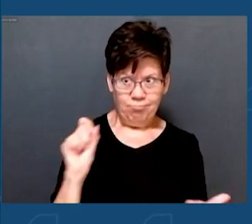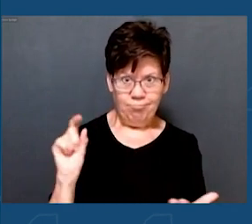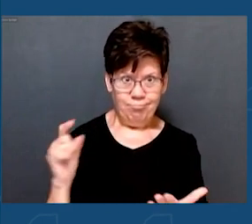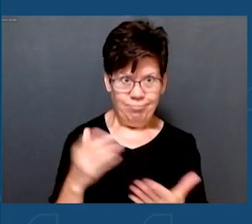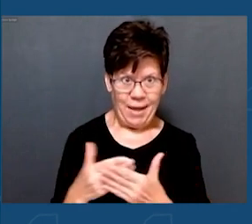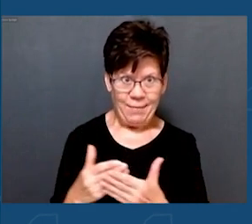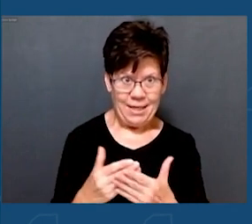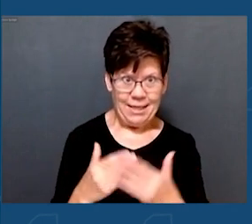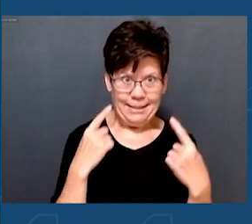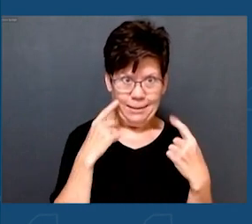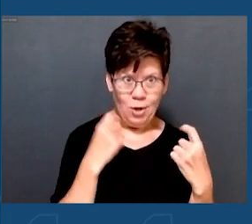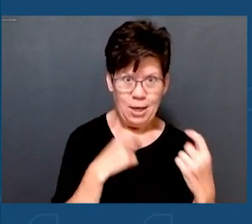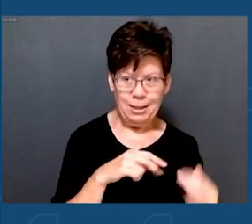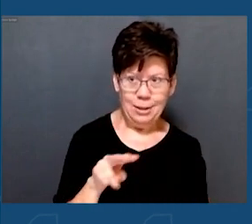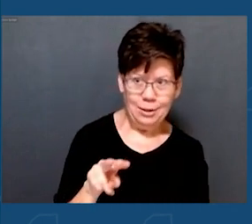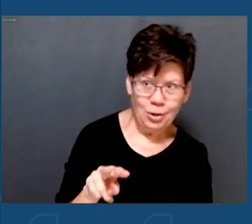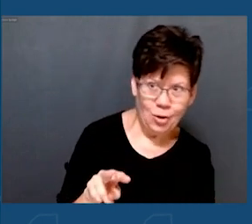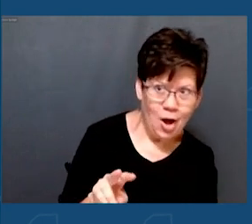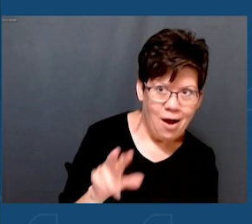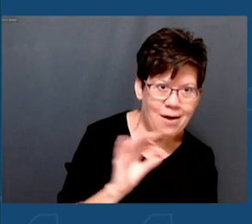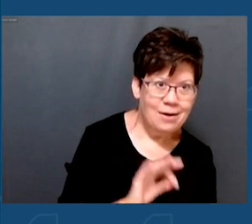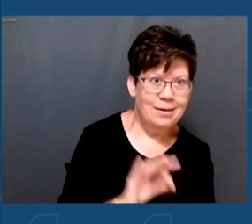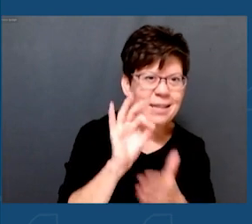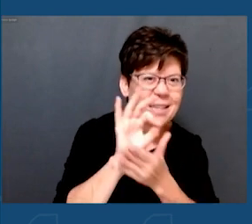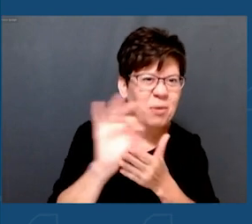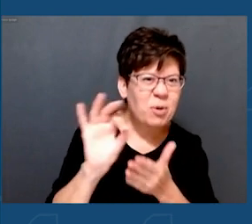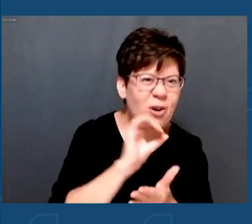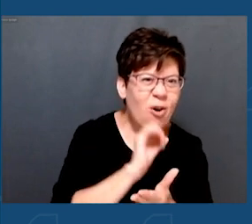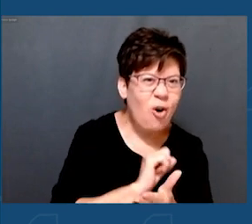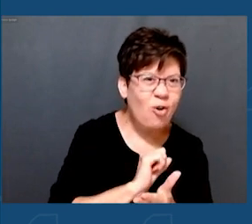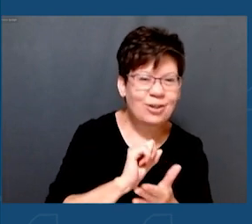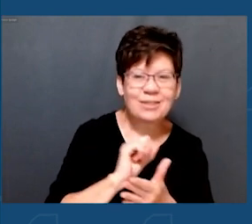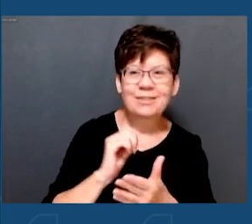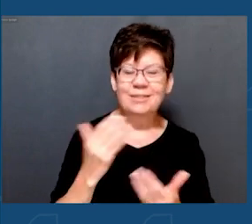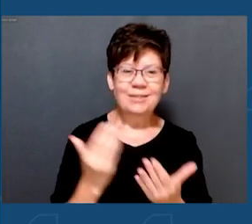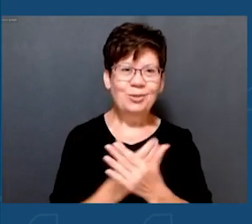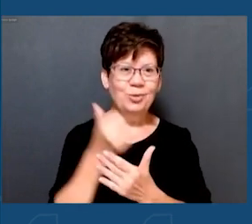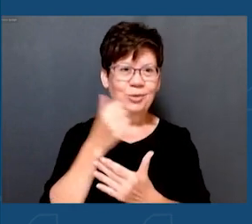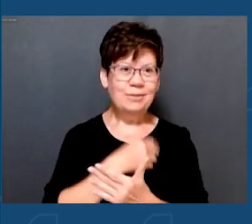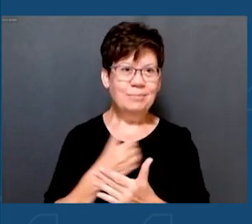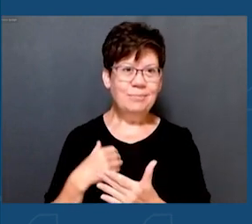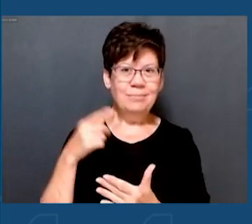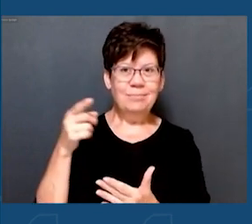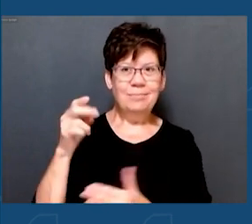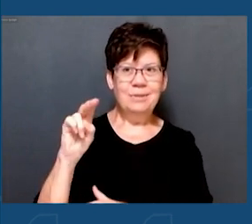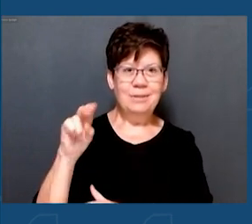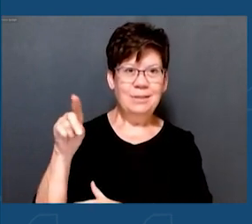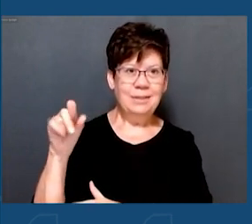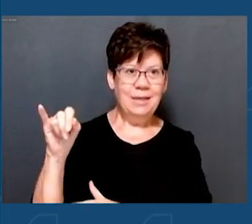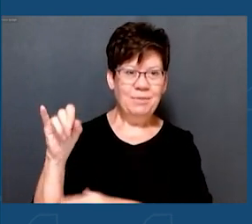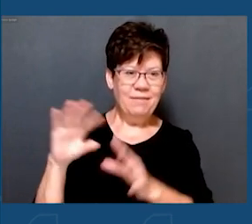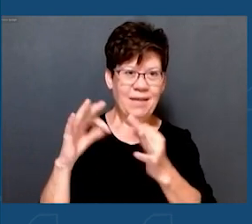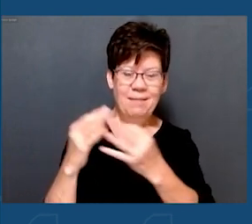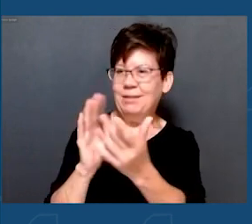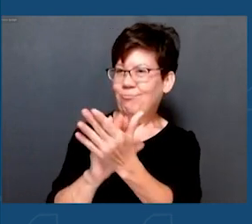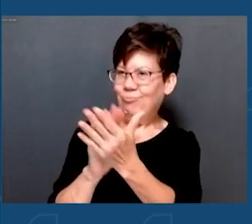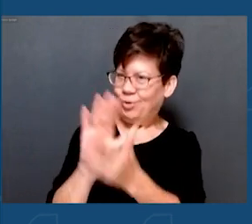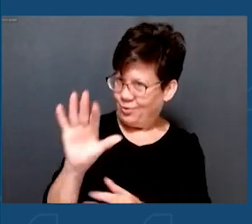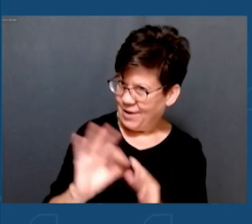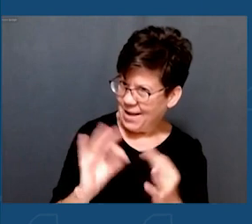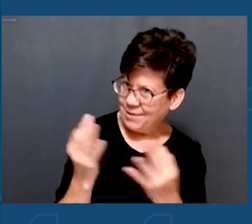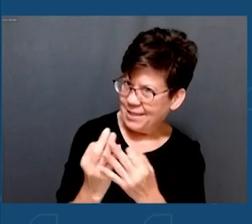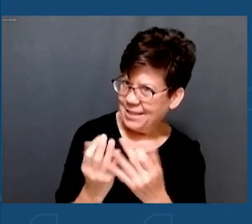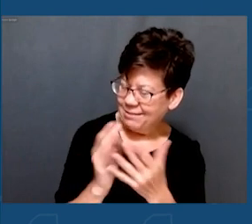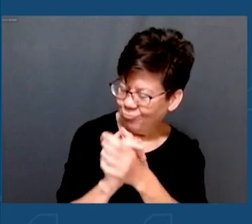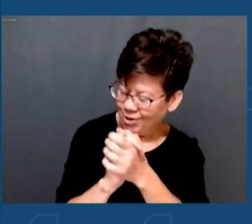let's welcome a 9-week-old member of the Nappi family to this event today. Congratulations to your family.